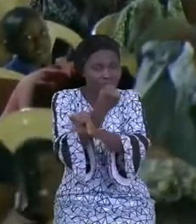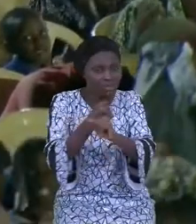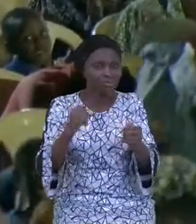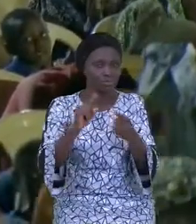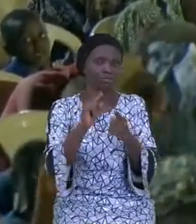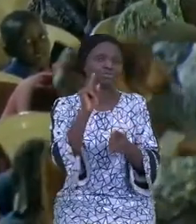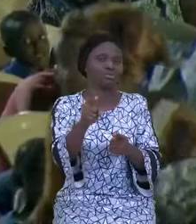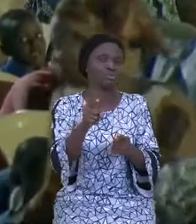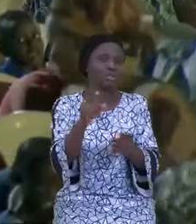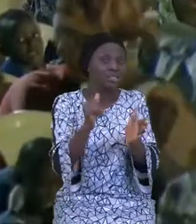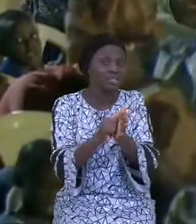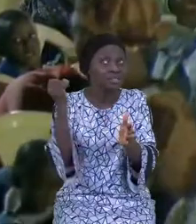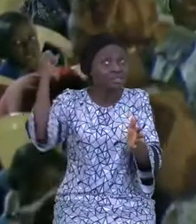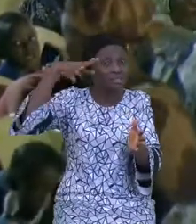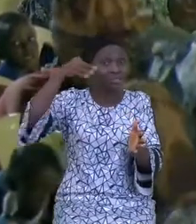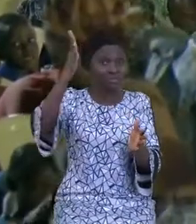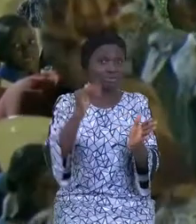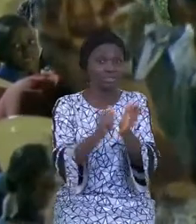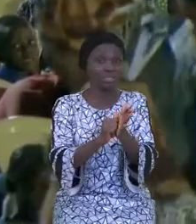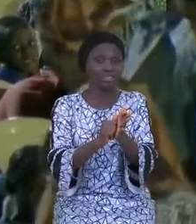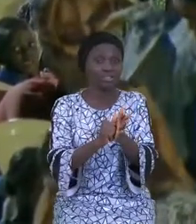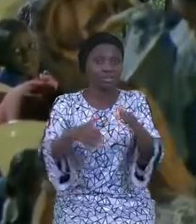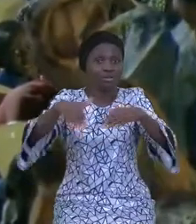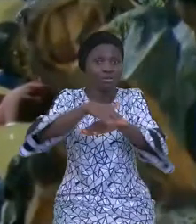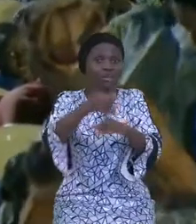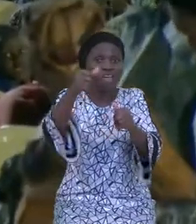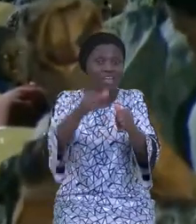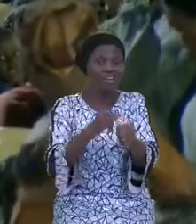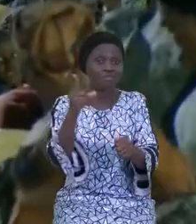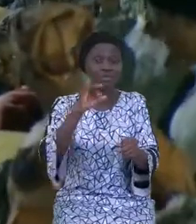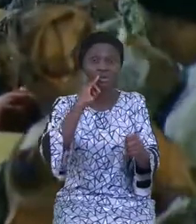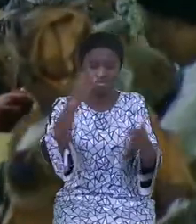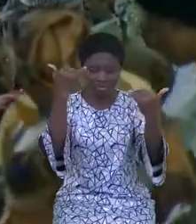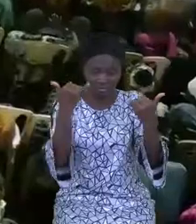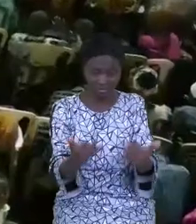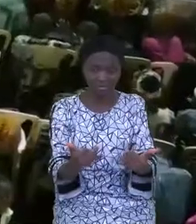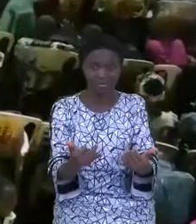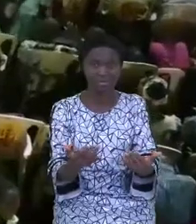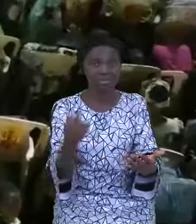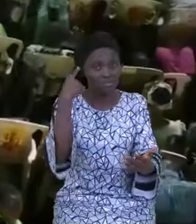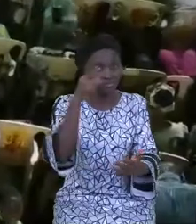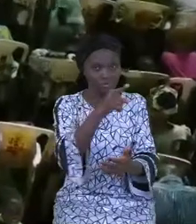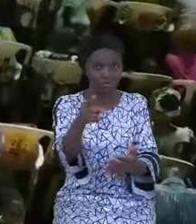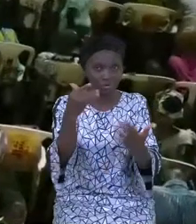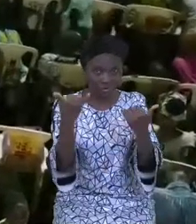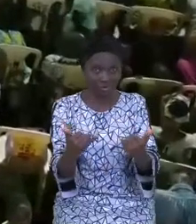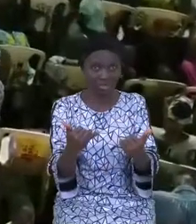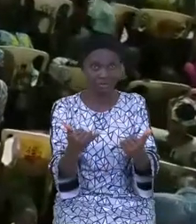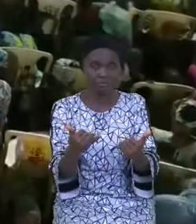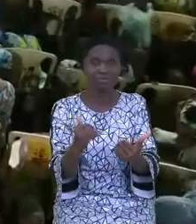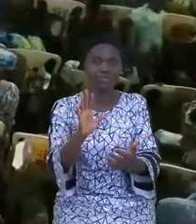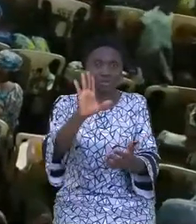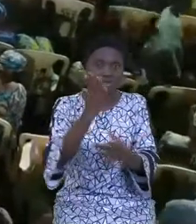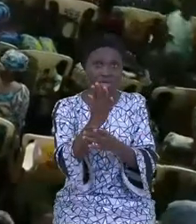covers everyone is available for me now. If you raise up your hand,